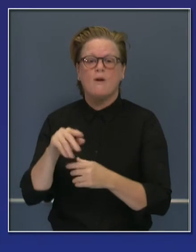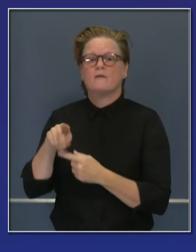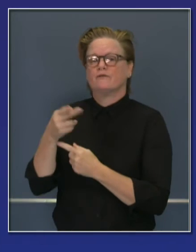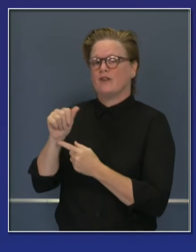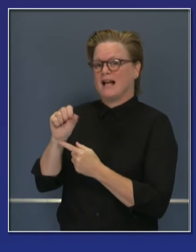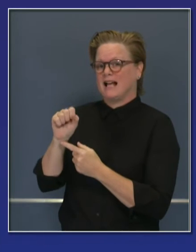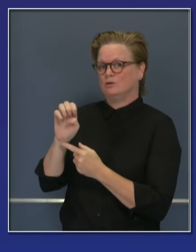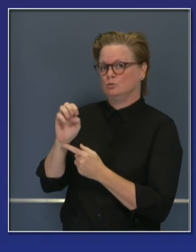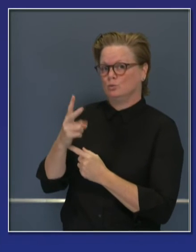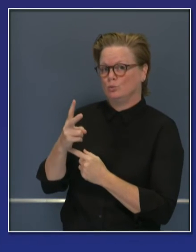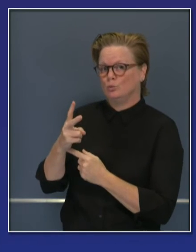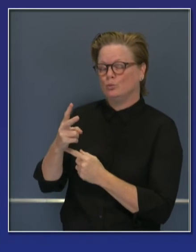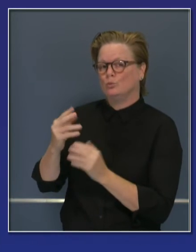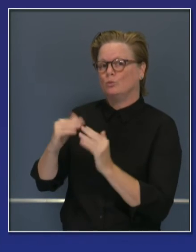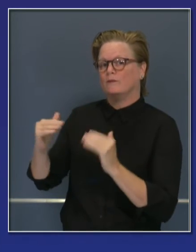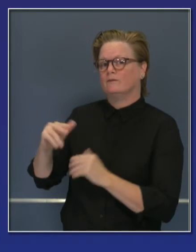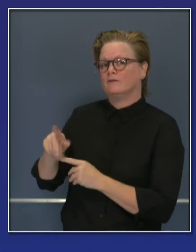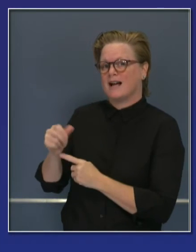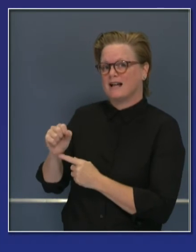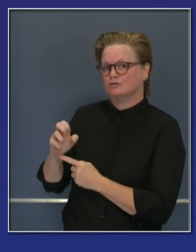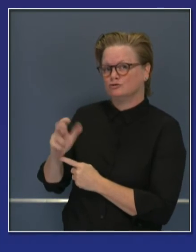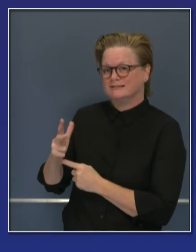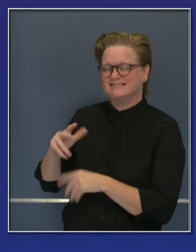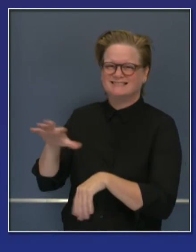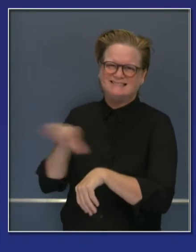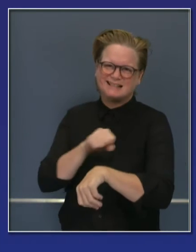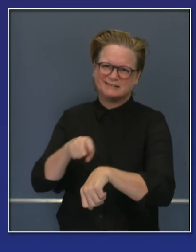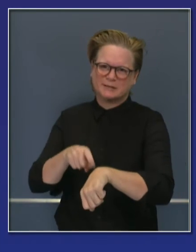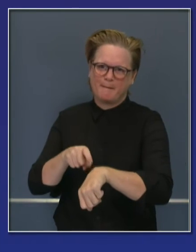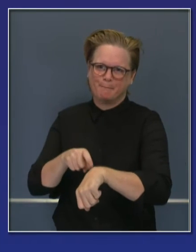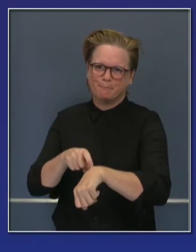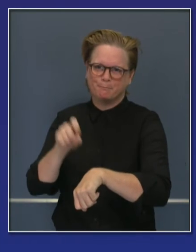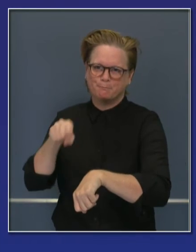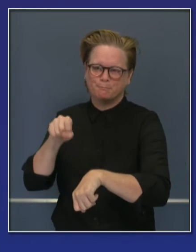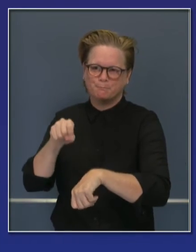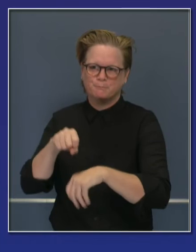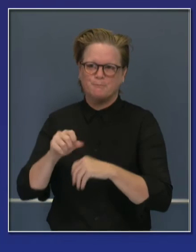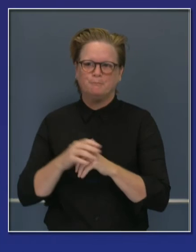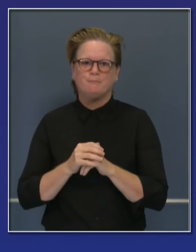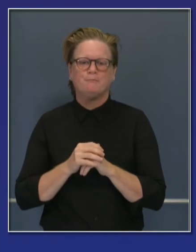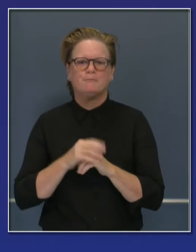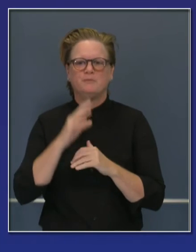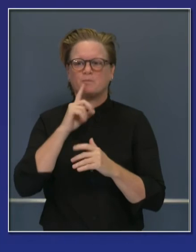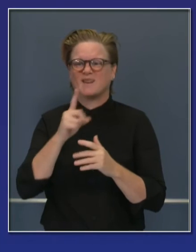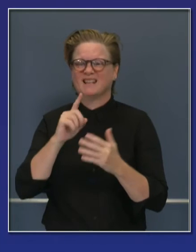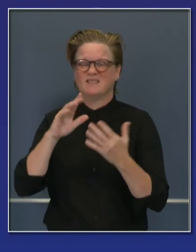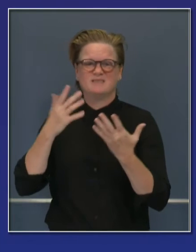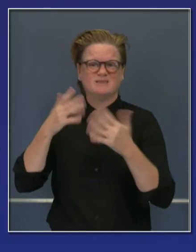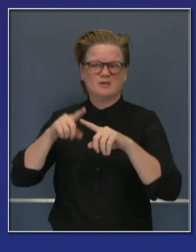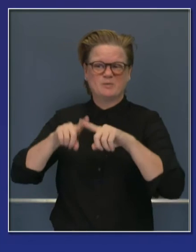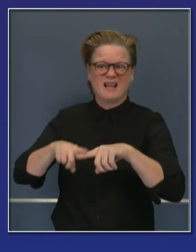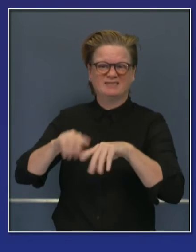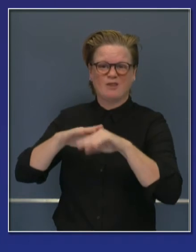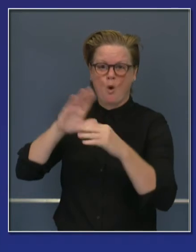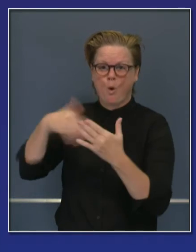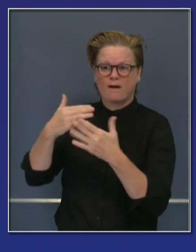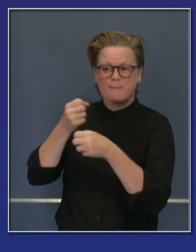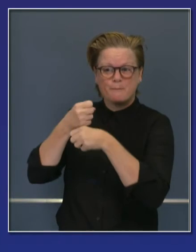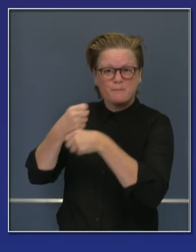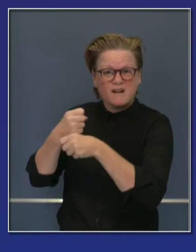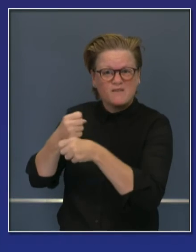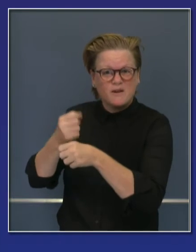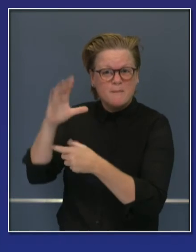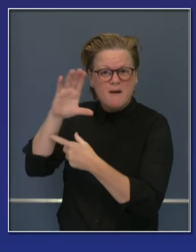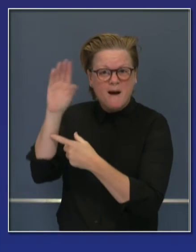and based upon where the targeted vaccination availability is, we believe it's best to roll out